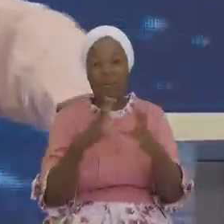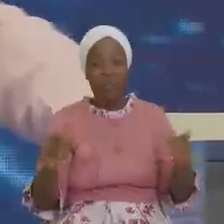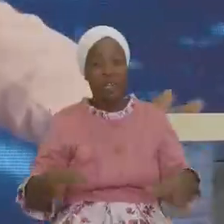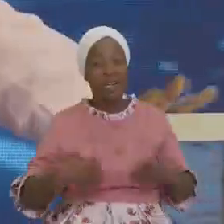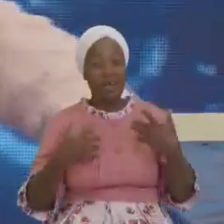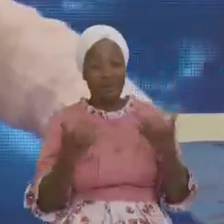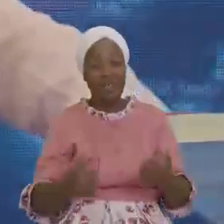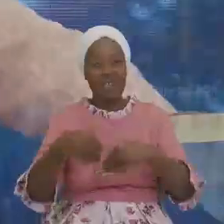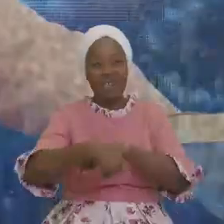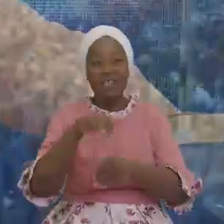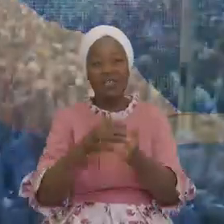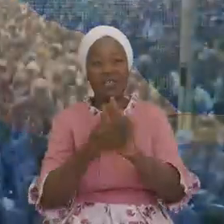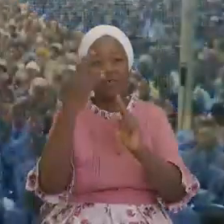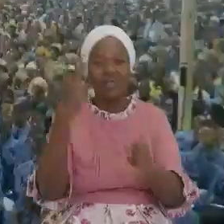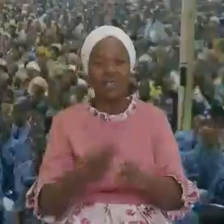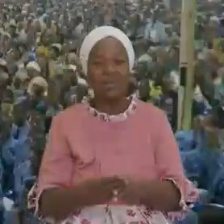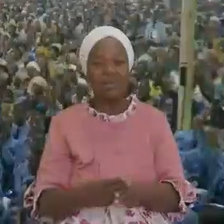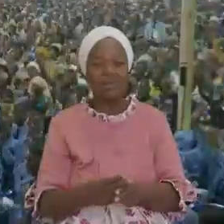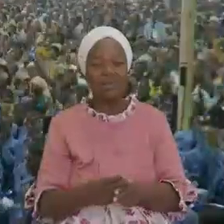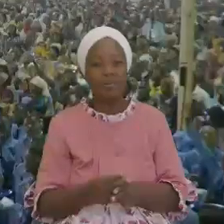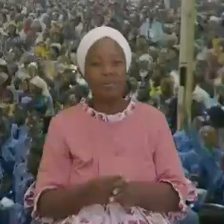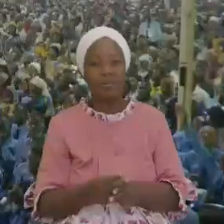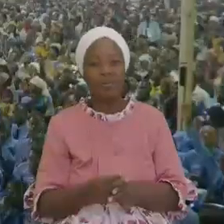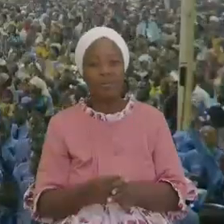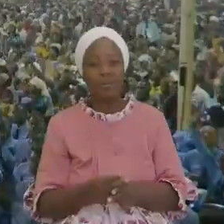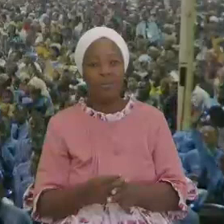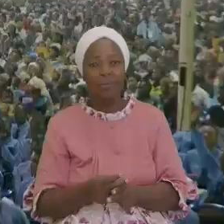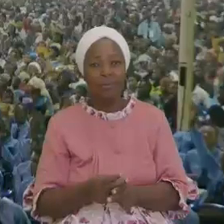in Jesus' name.